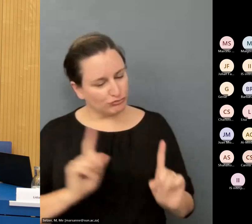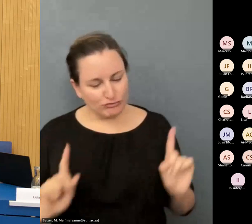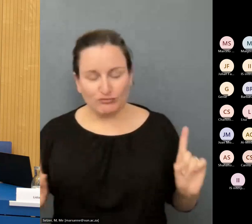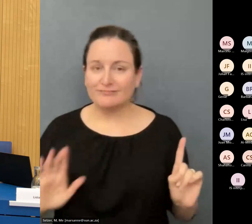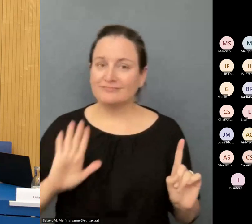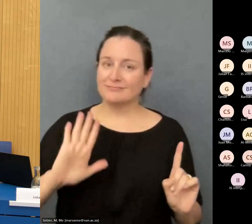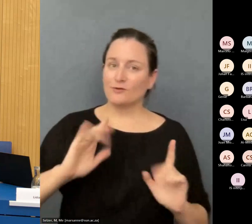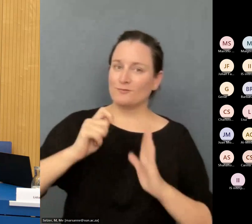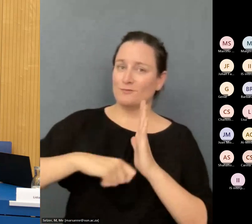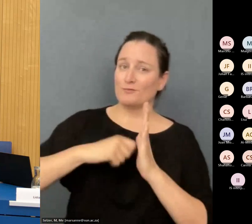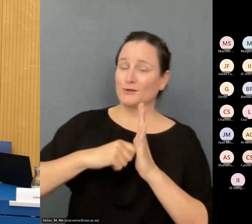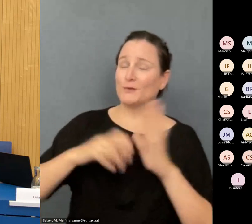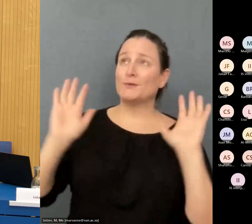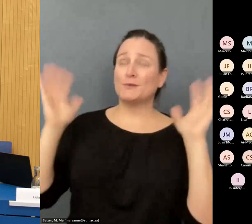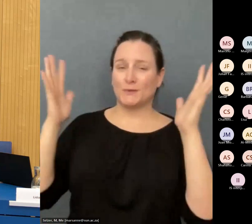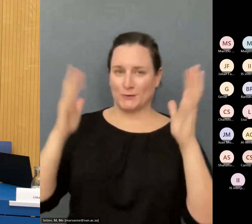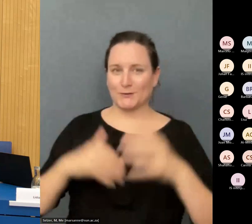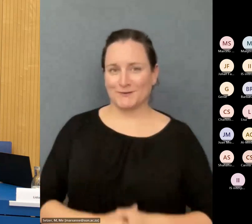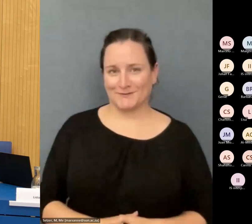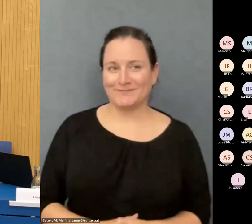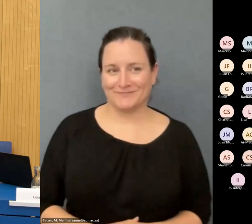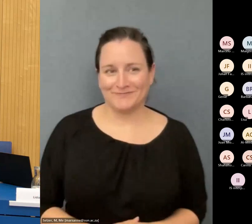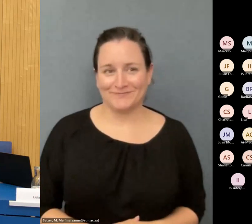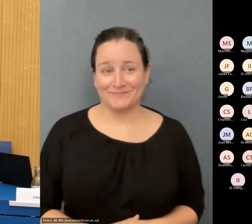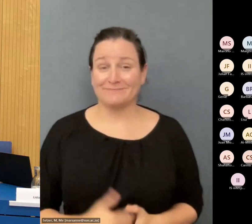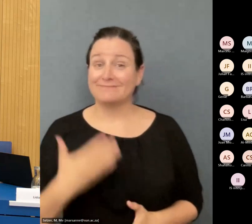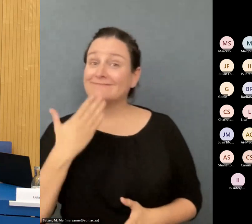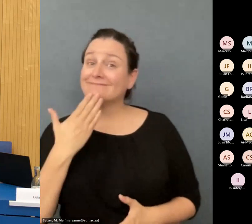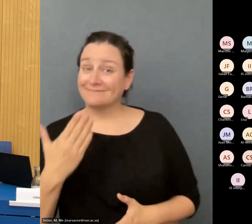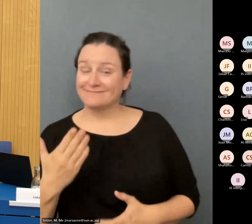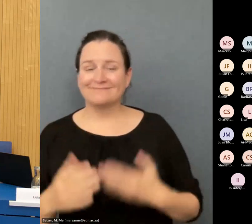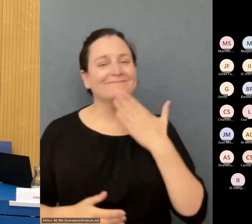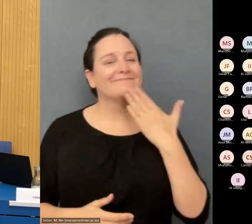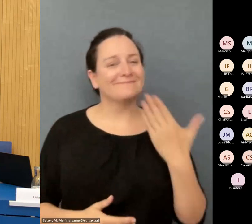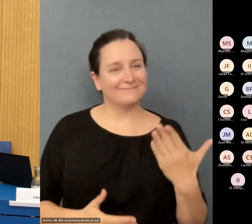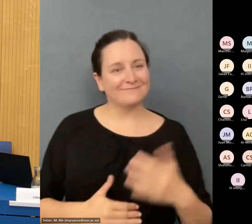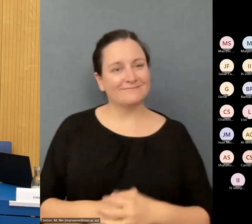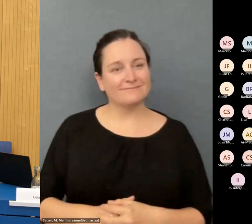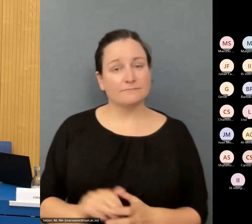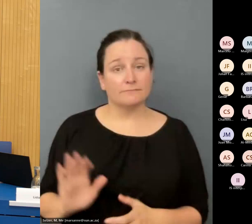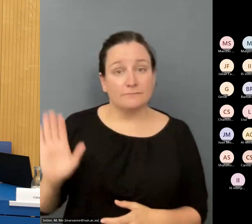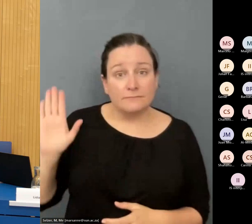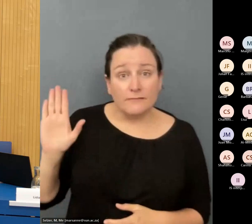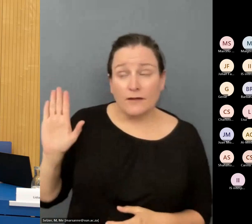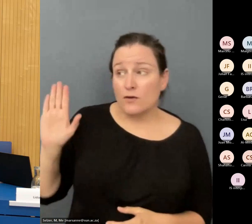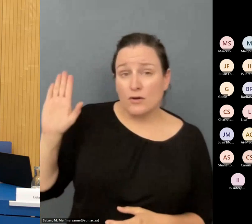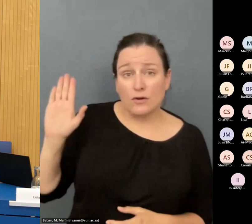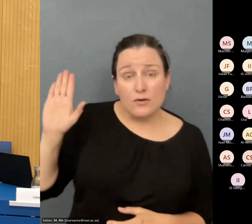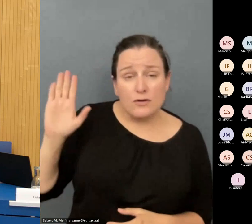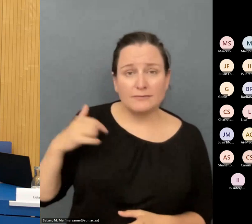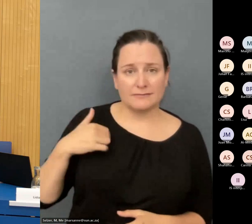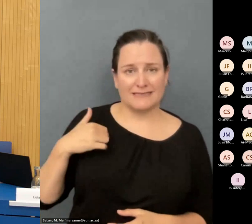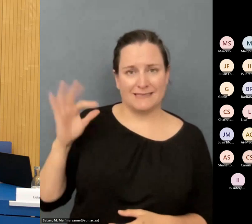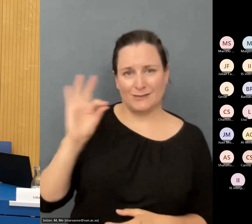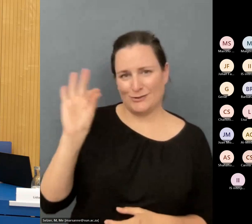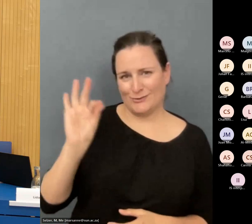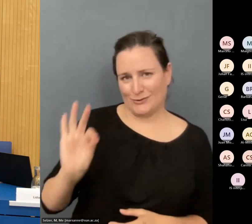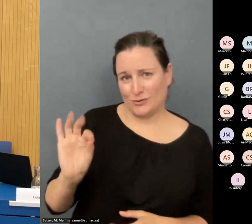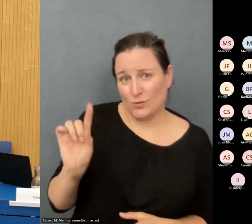thank you very much for bringing them and well done to you excuse me i had just one more question about the